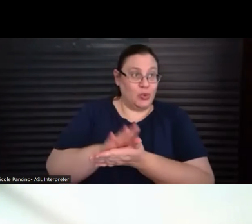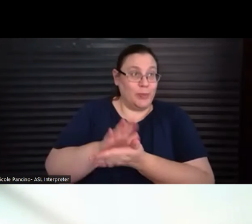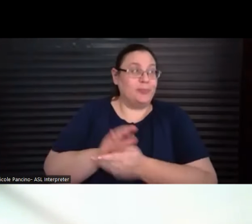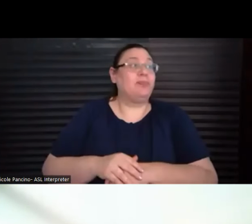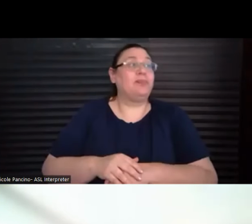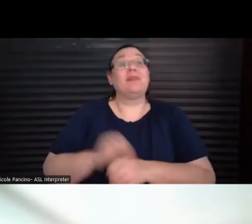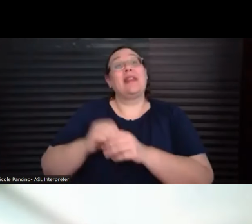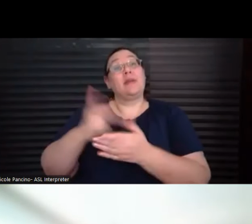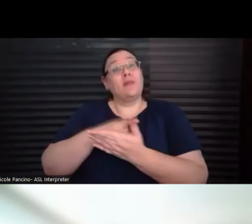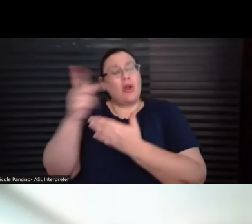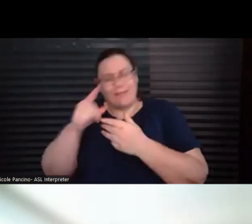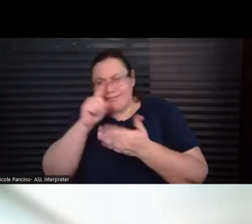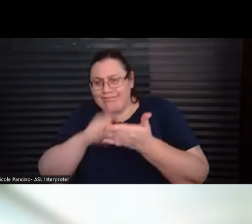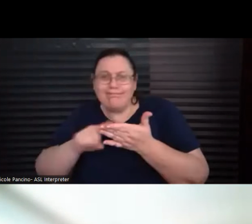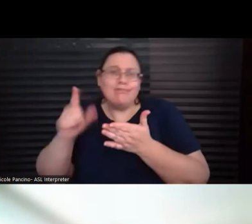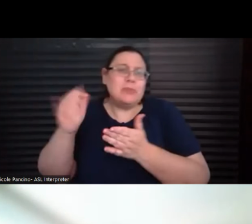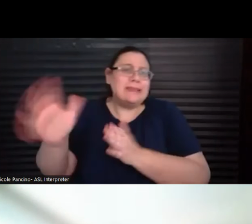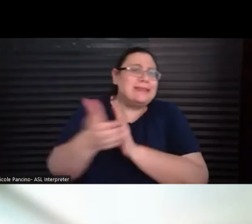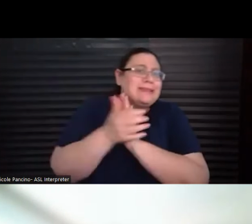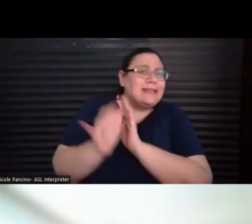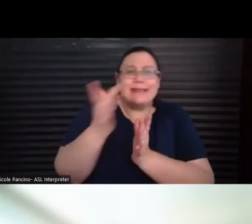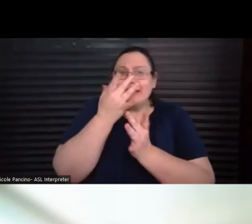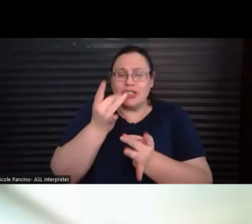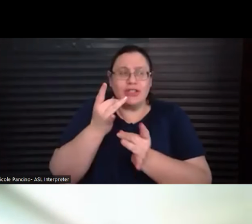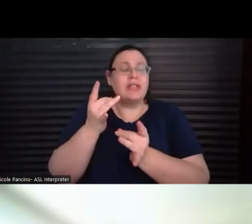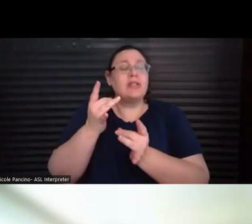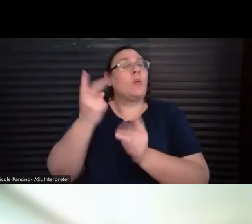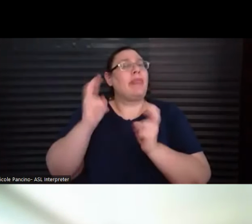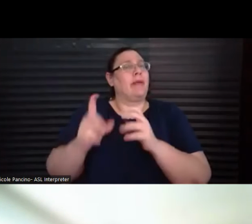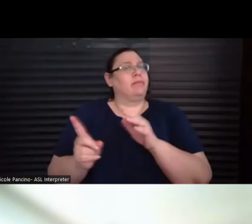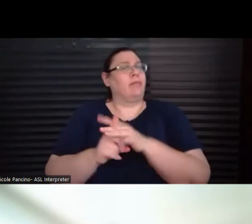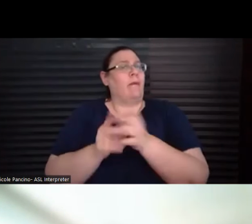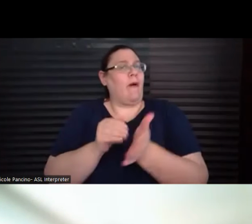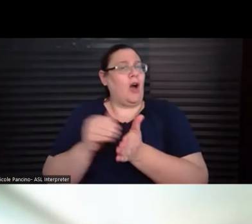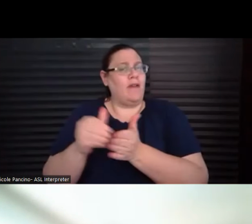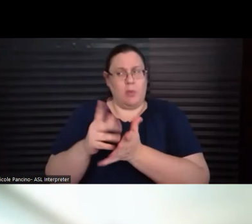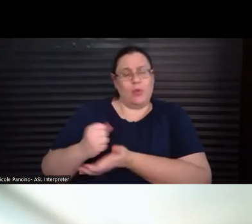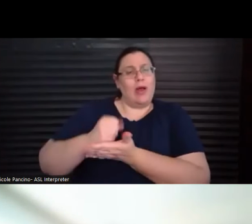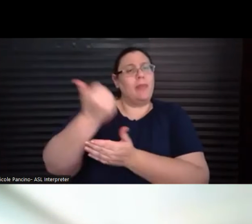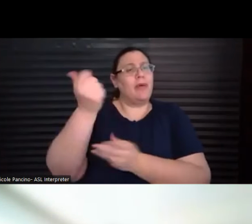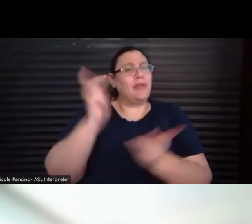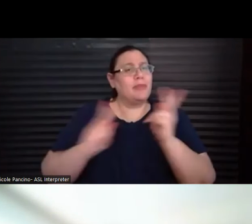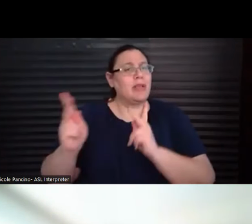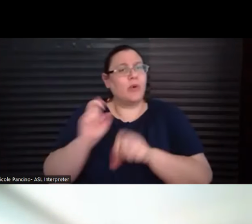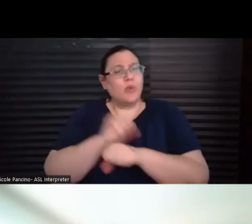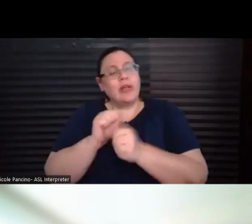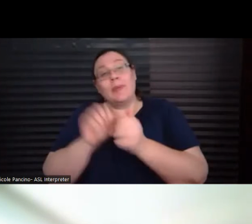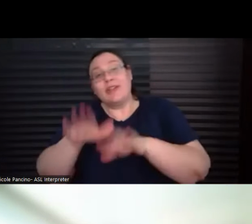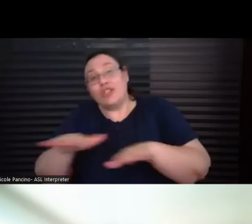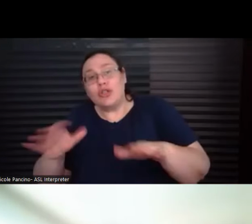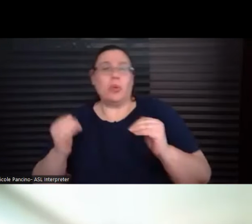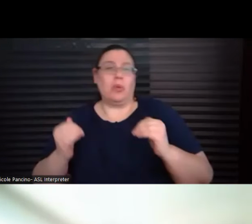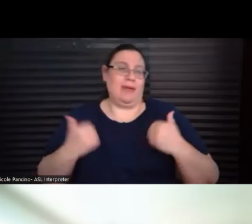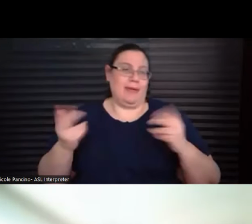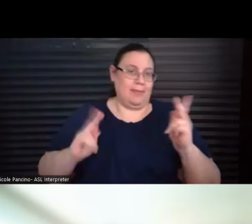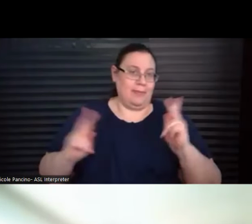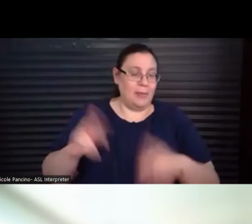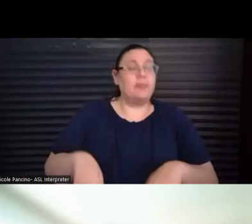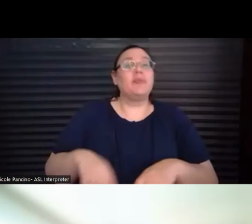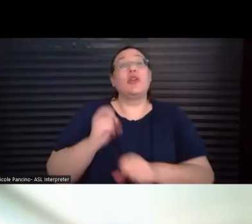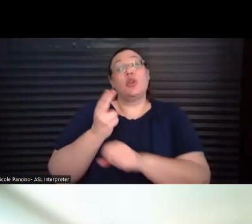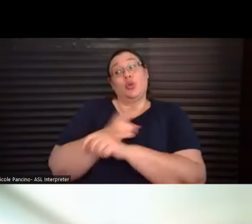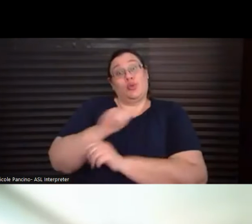his skills and his interests. An emerging theme was an interest in helping others and working with children or youth. He was able to use these skills